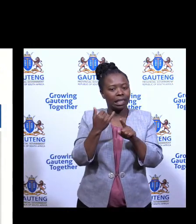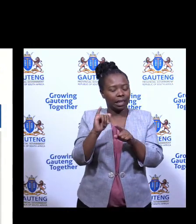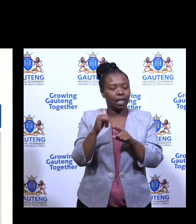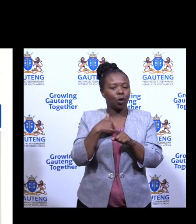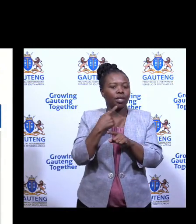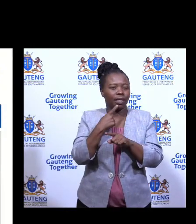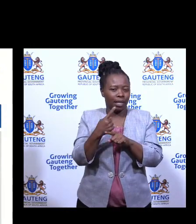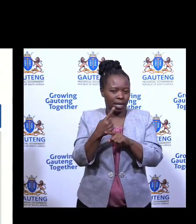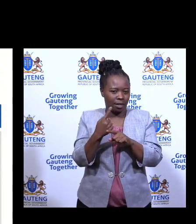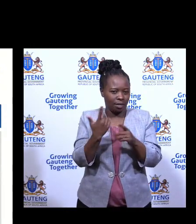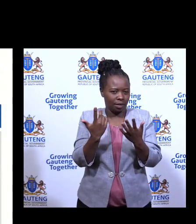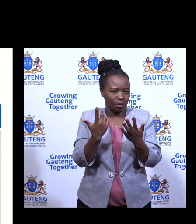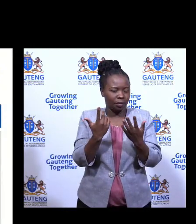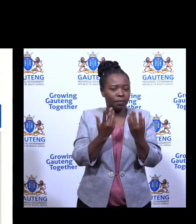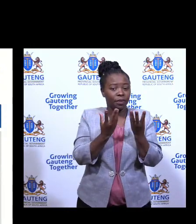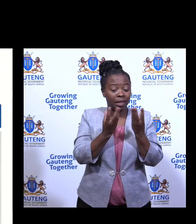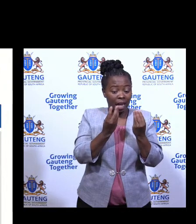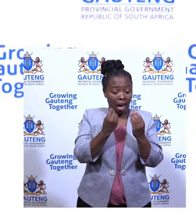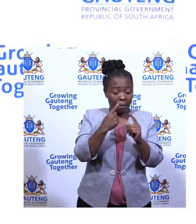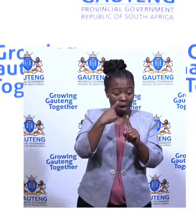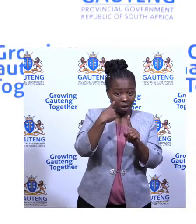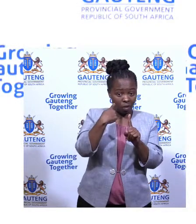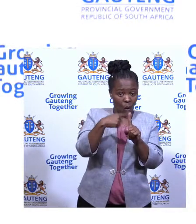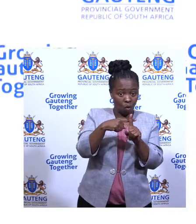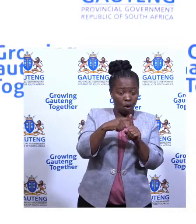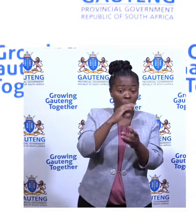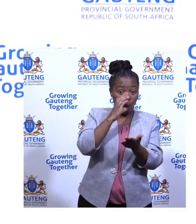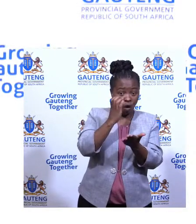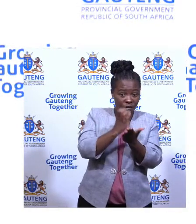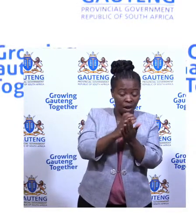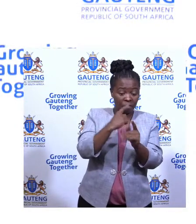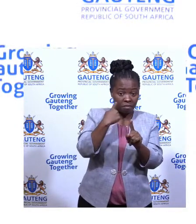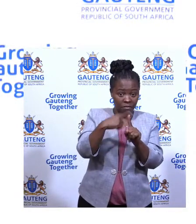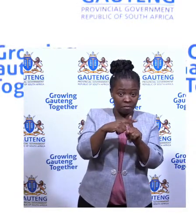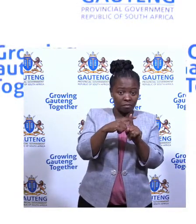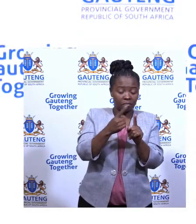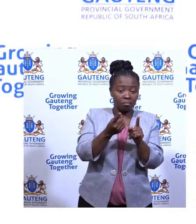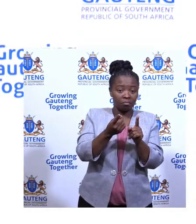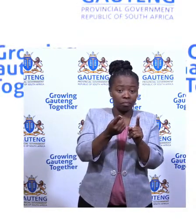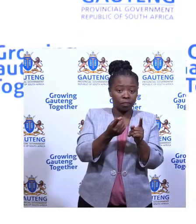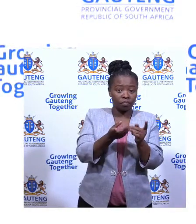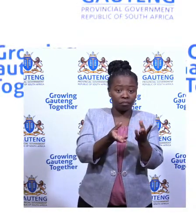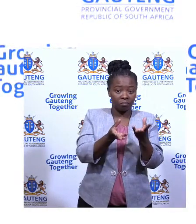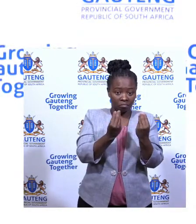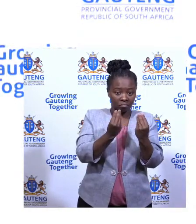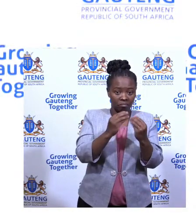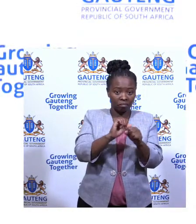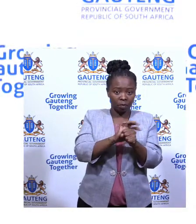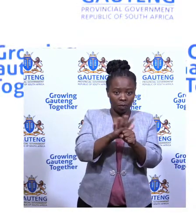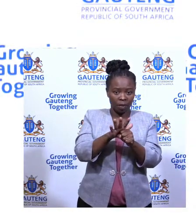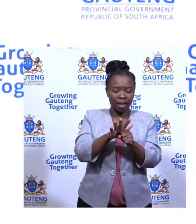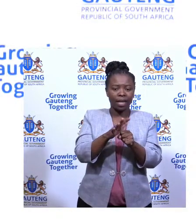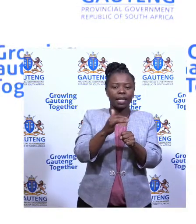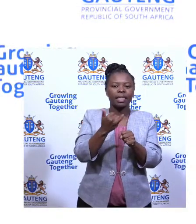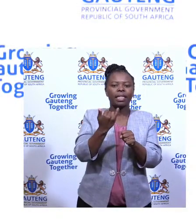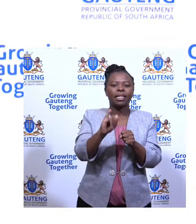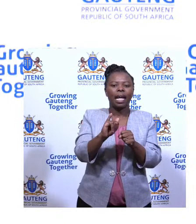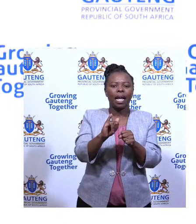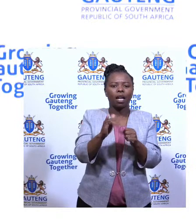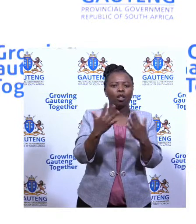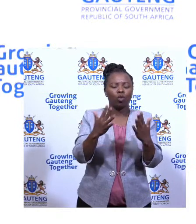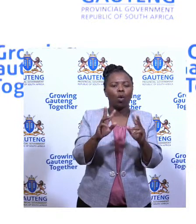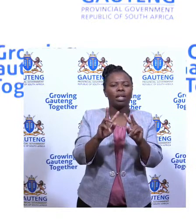of cases, confirmed cases, we still have the largest. The only difference is that